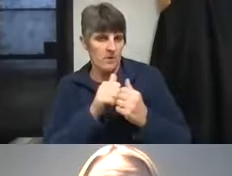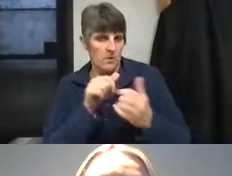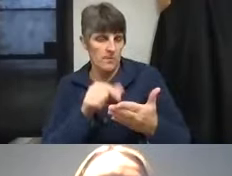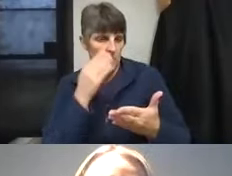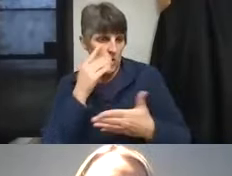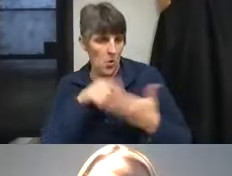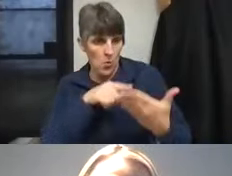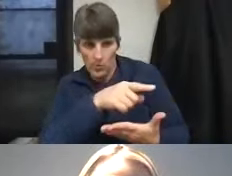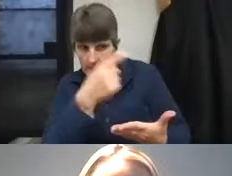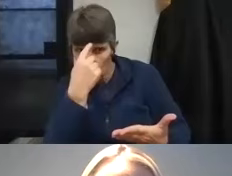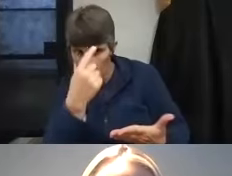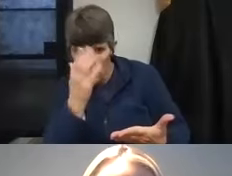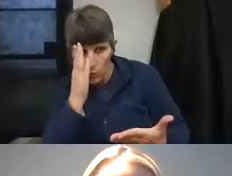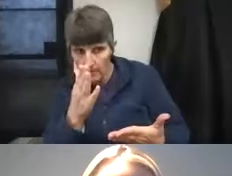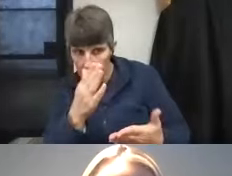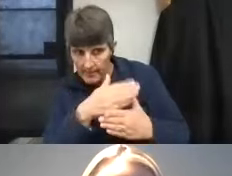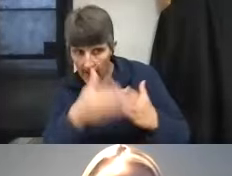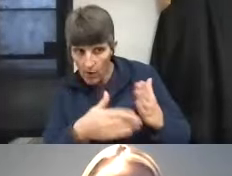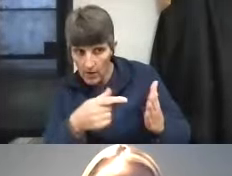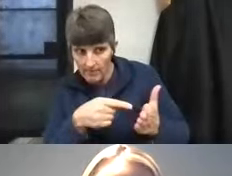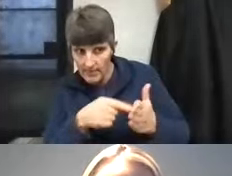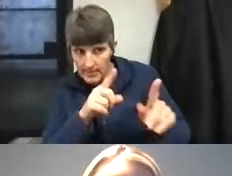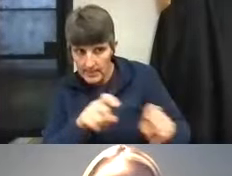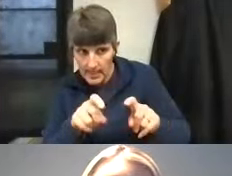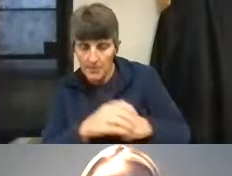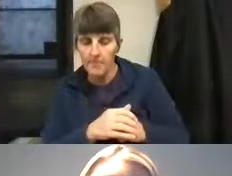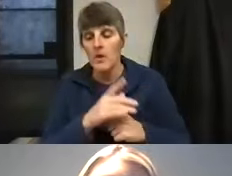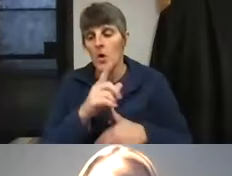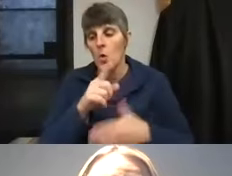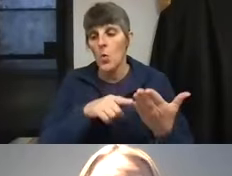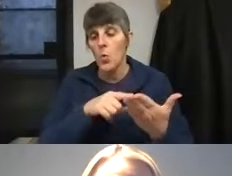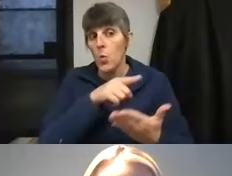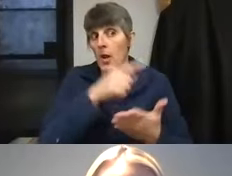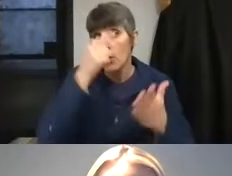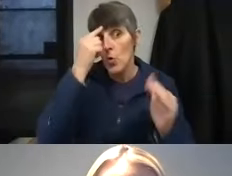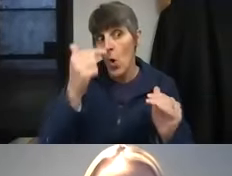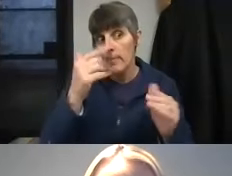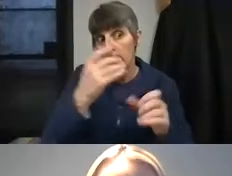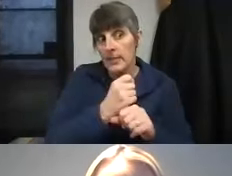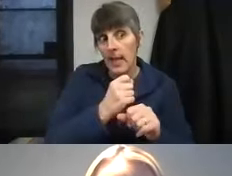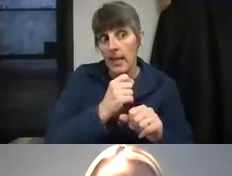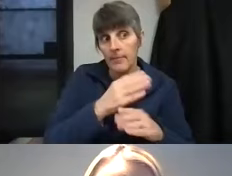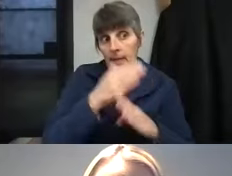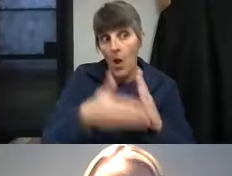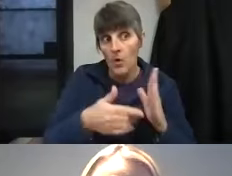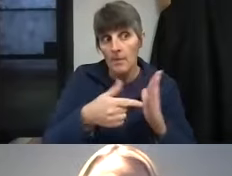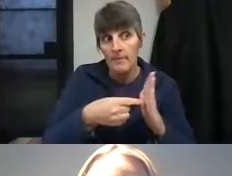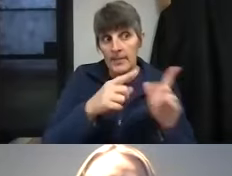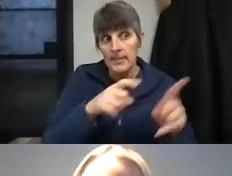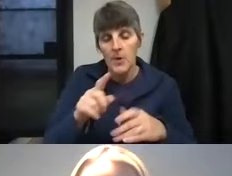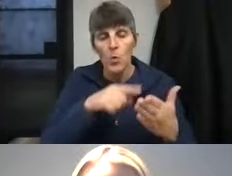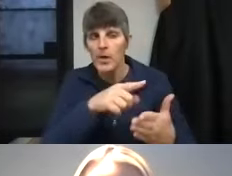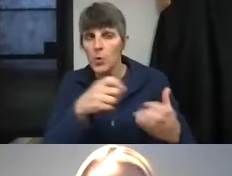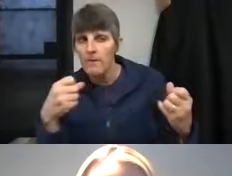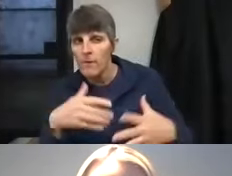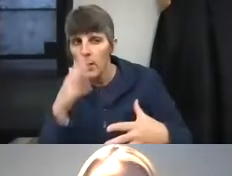what do you think is going to be the outcome of this assessment? What are you hoping for will be the outcome of this assessment? What are you